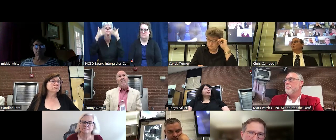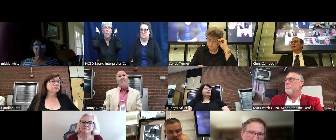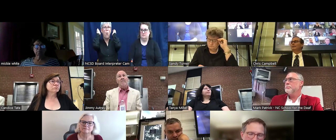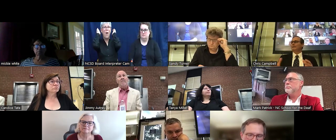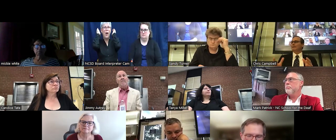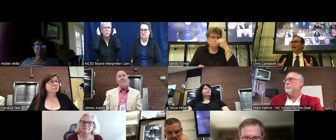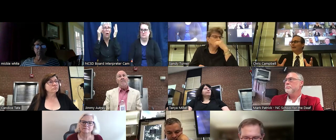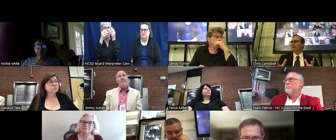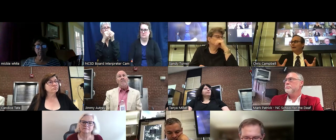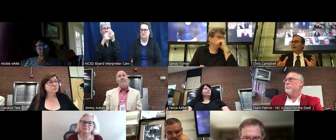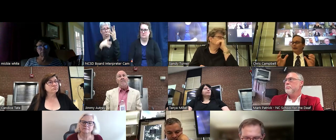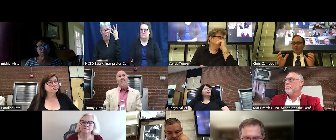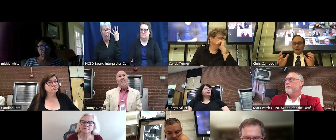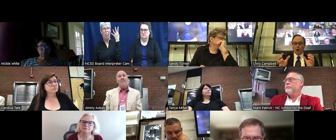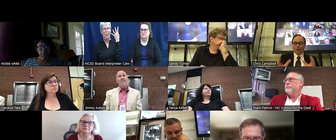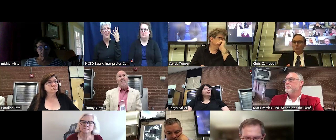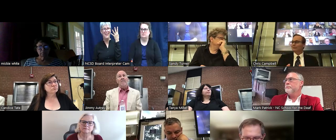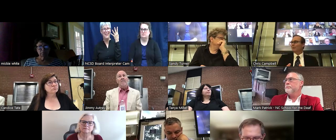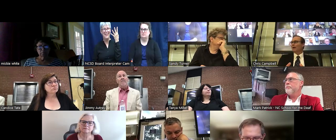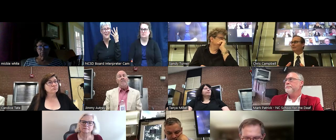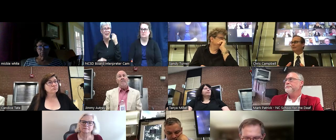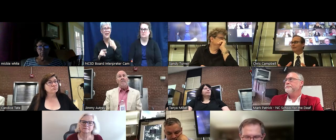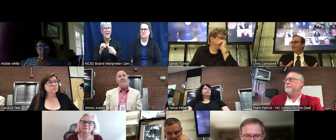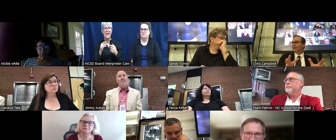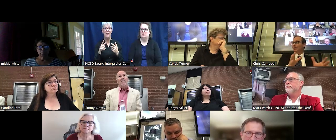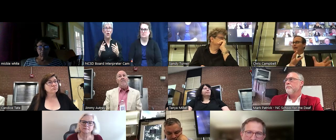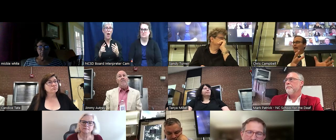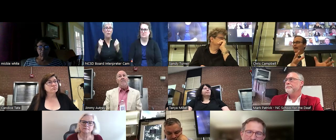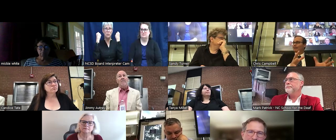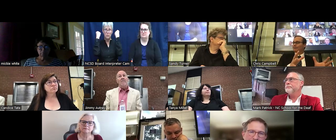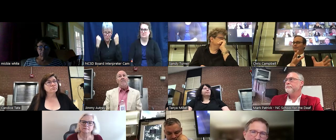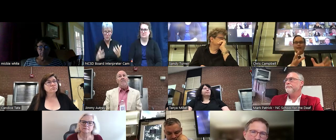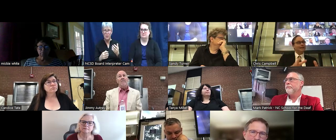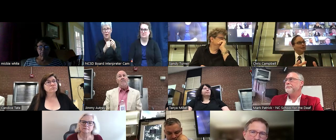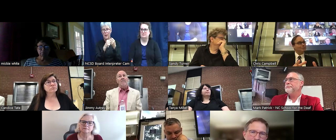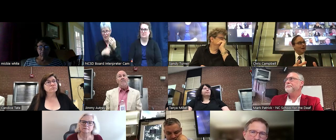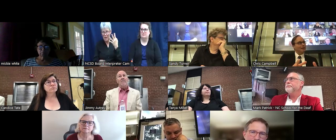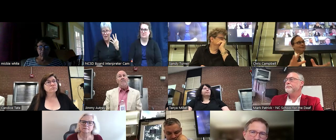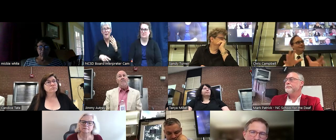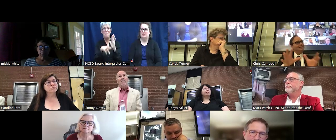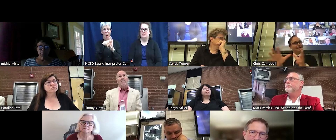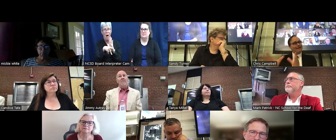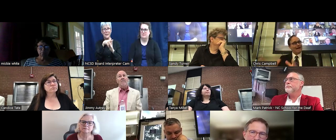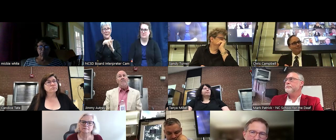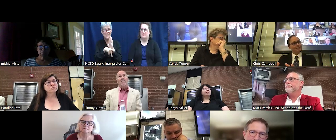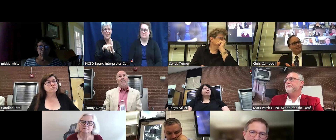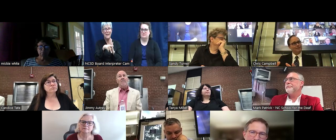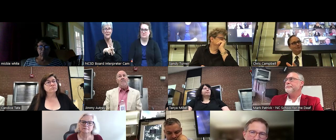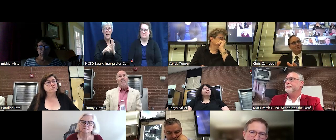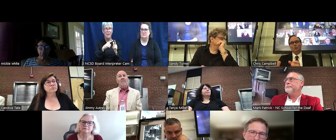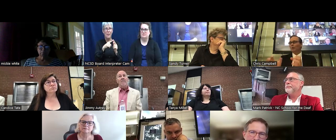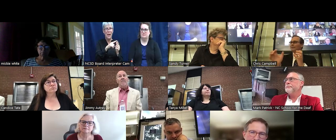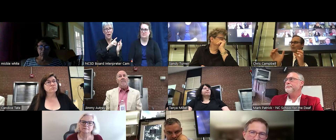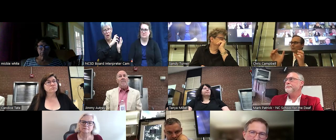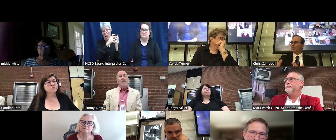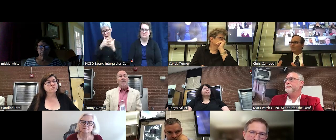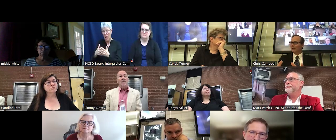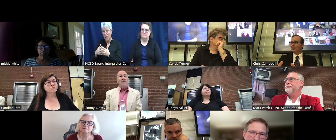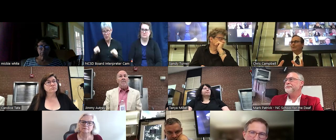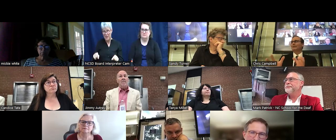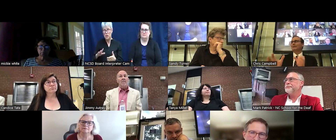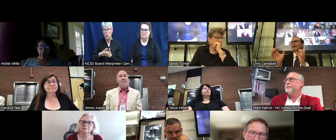that trying to take hundreds of policies and to take those policies and adapt them to this school is a